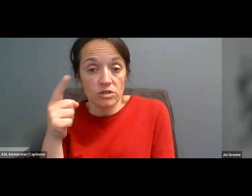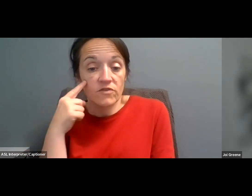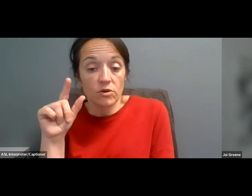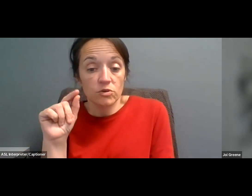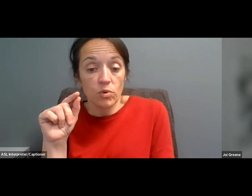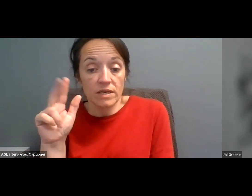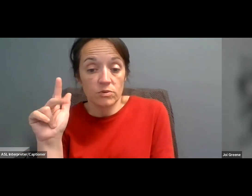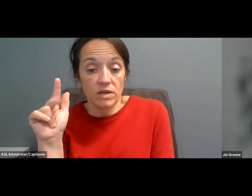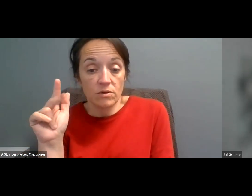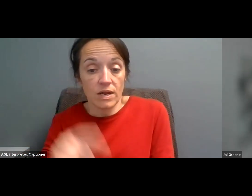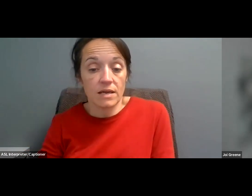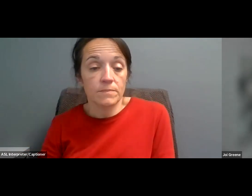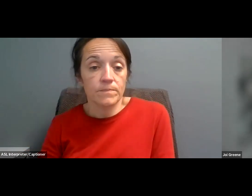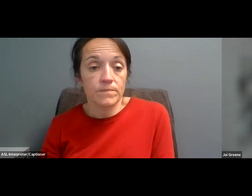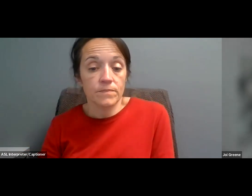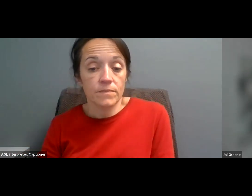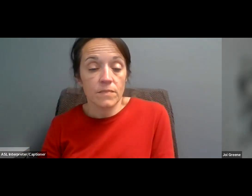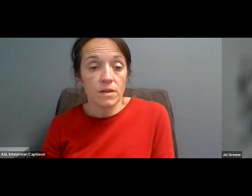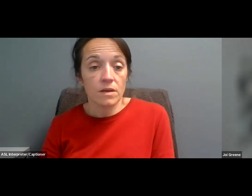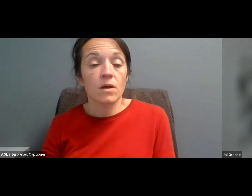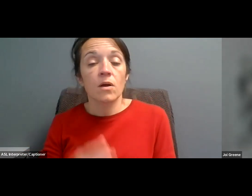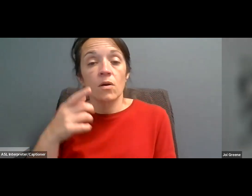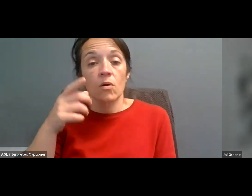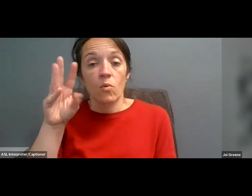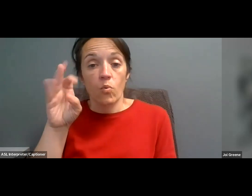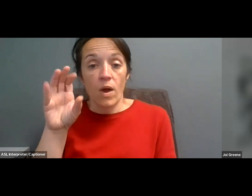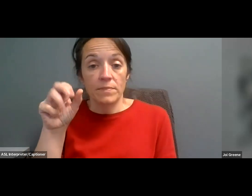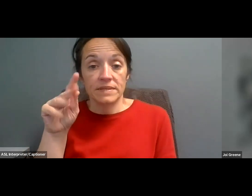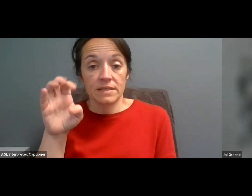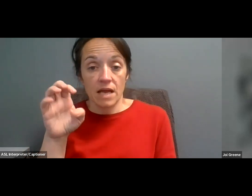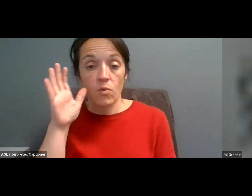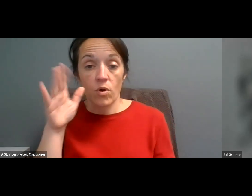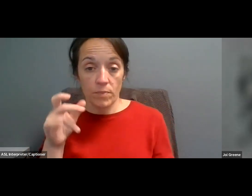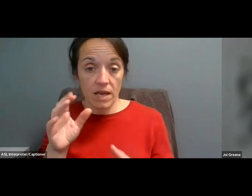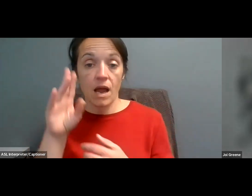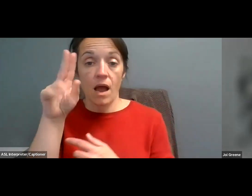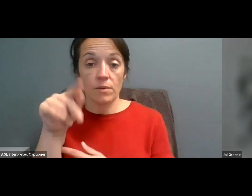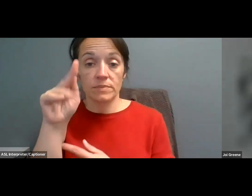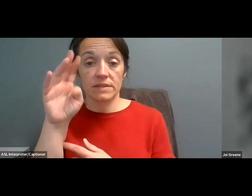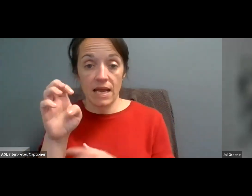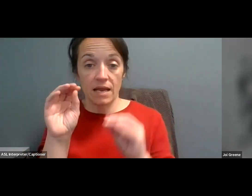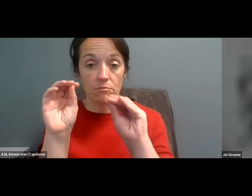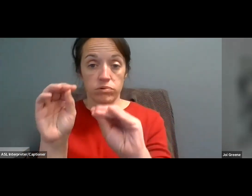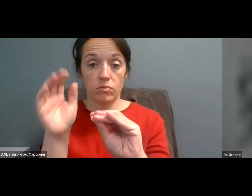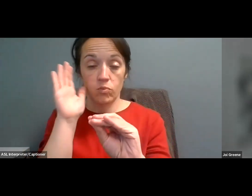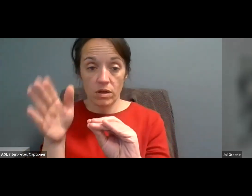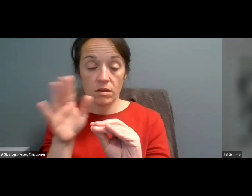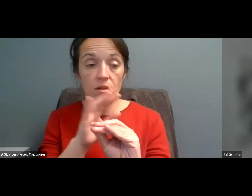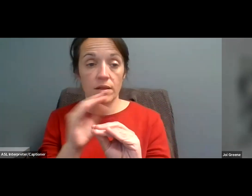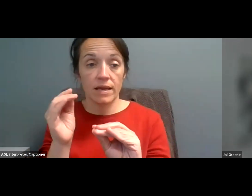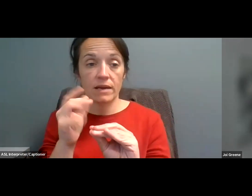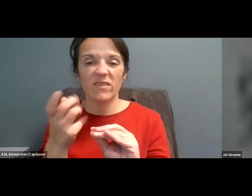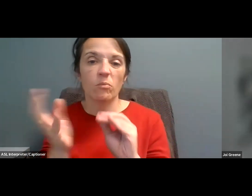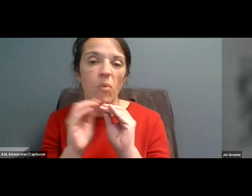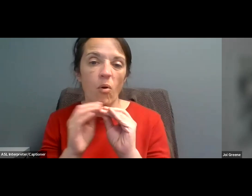2023. We will be updating the website, the application launch page with that date, along with a couple of the other reporting